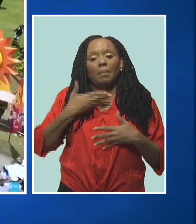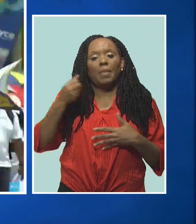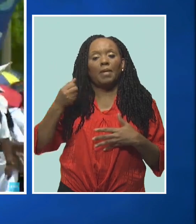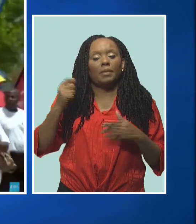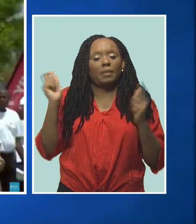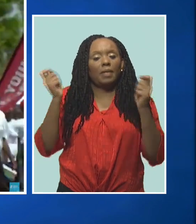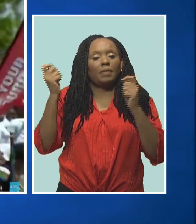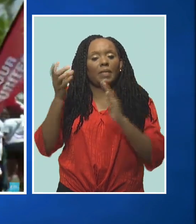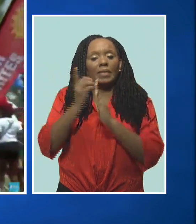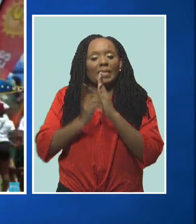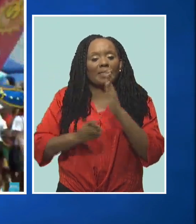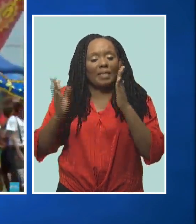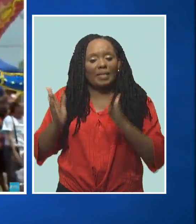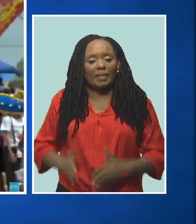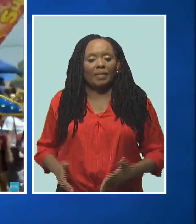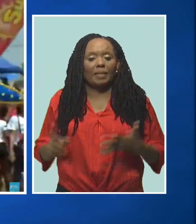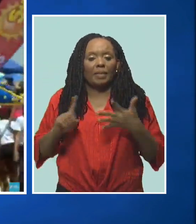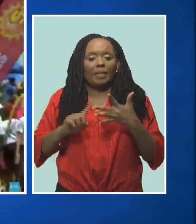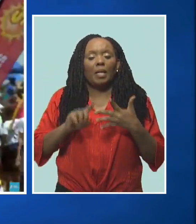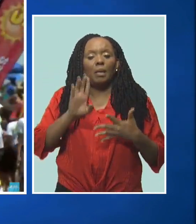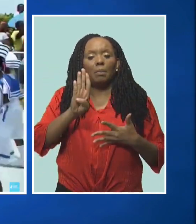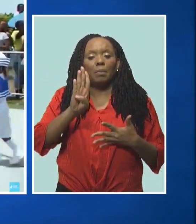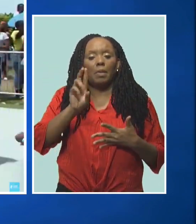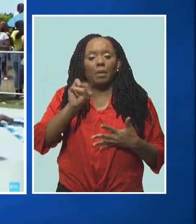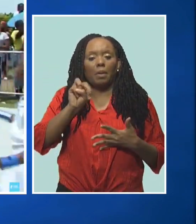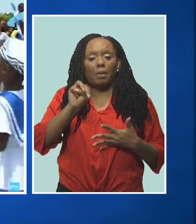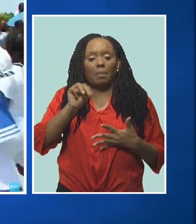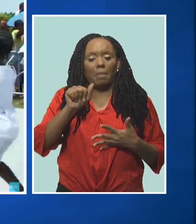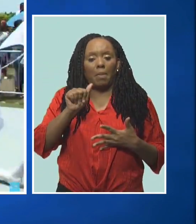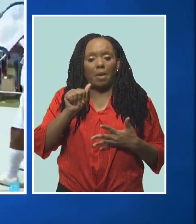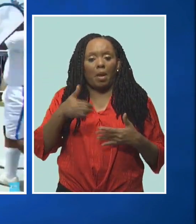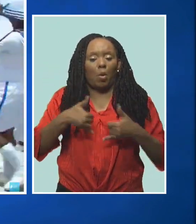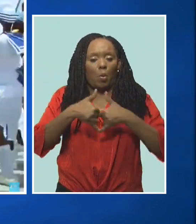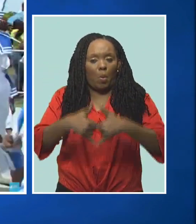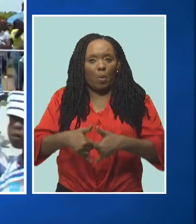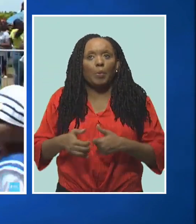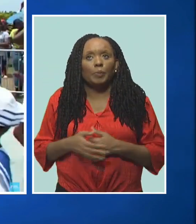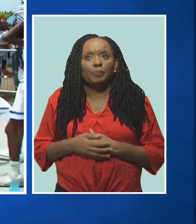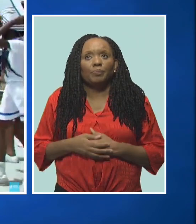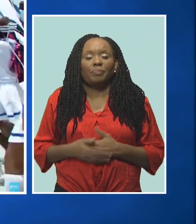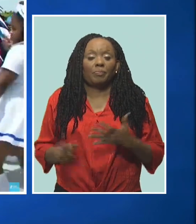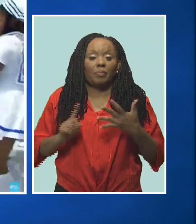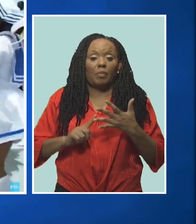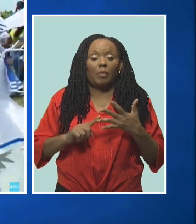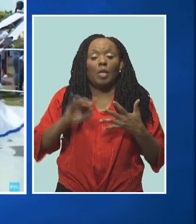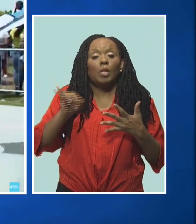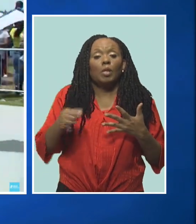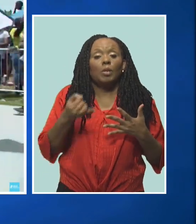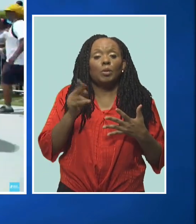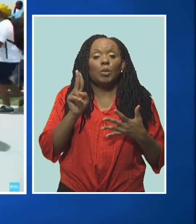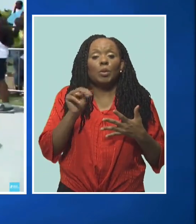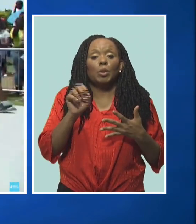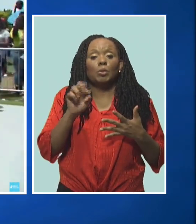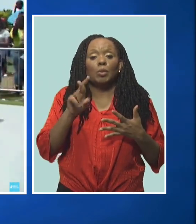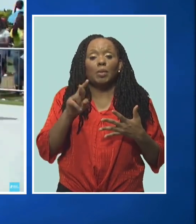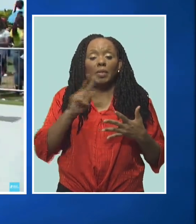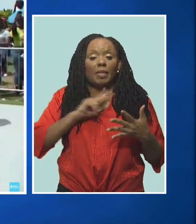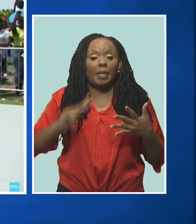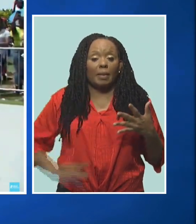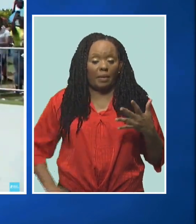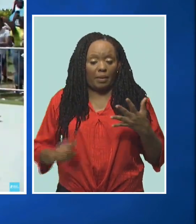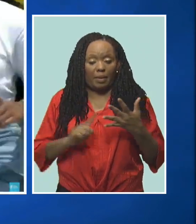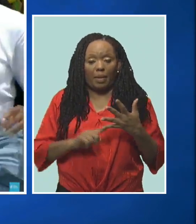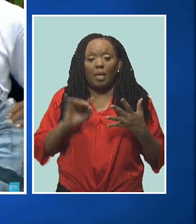Kadooment, and the BMA Brands of Barbados Award. His production also caught the Junior King and Queen, first in the folklore